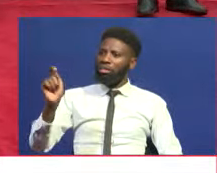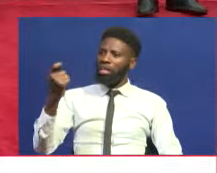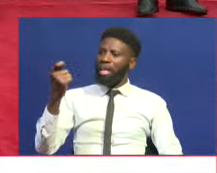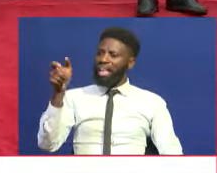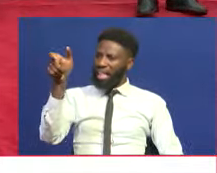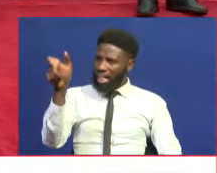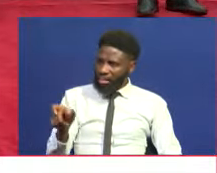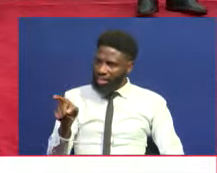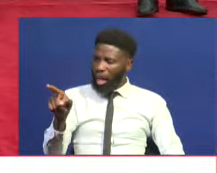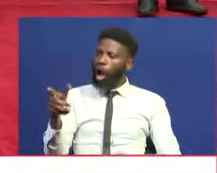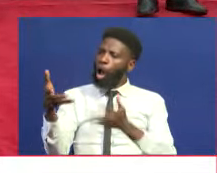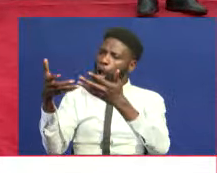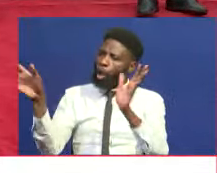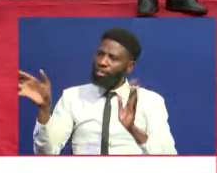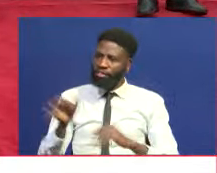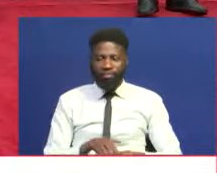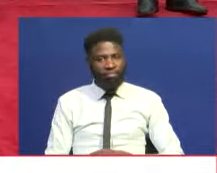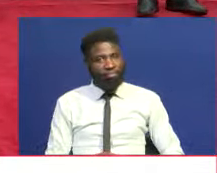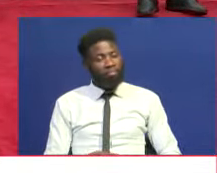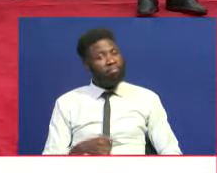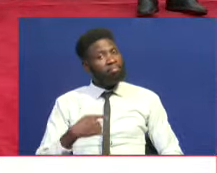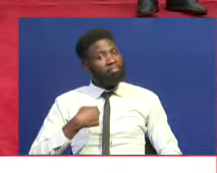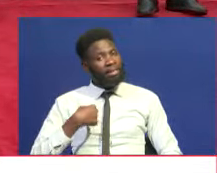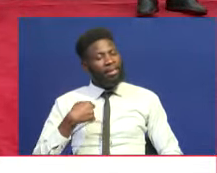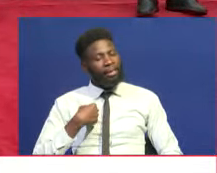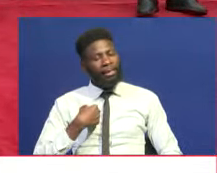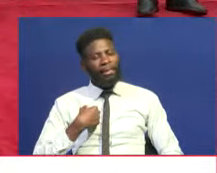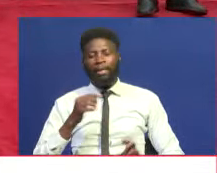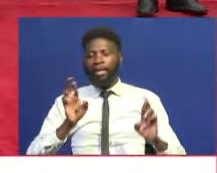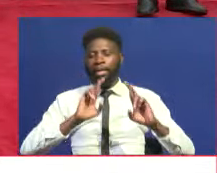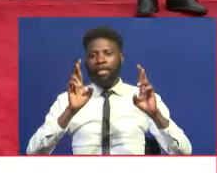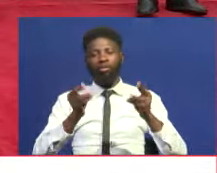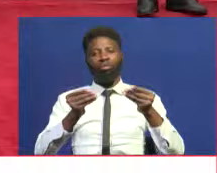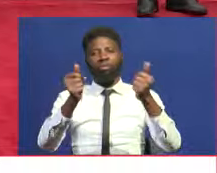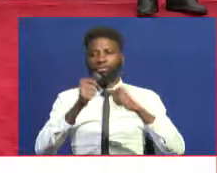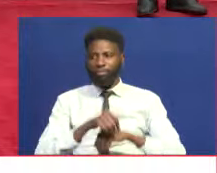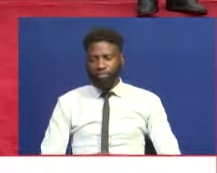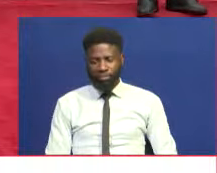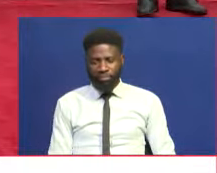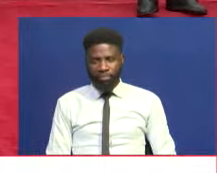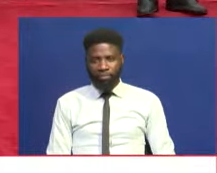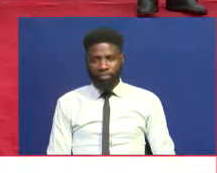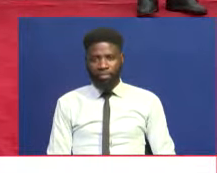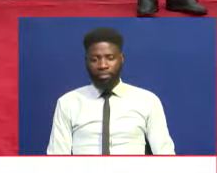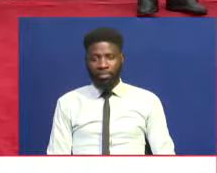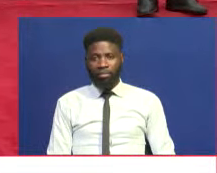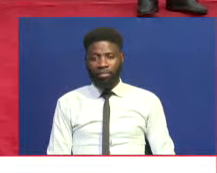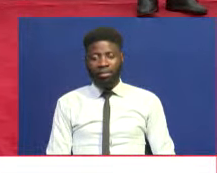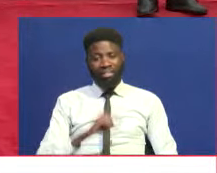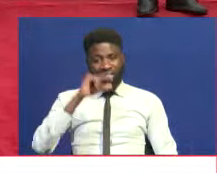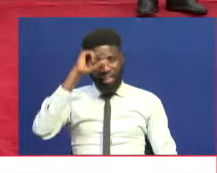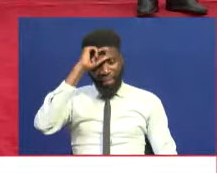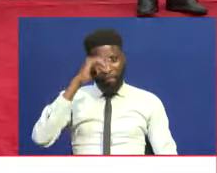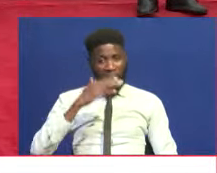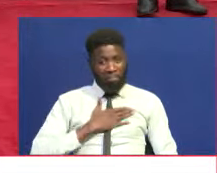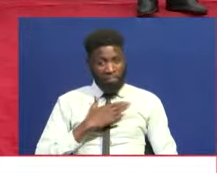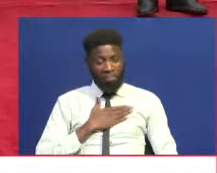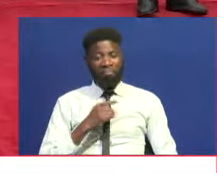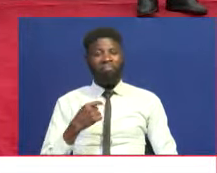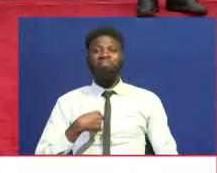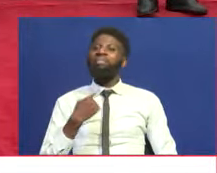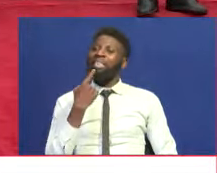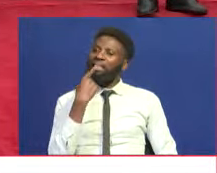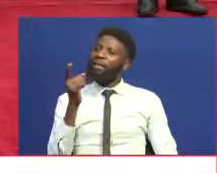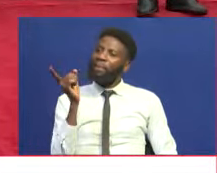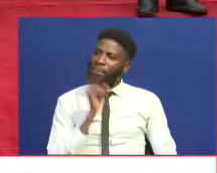disappeared. I would be very happy to deal with it. Because under my administration, I have said